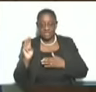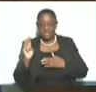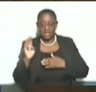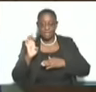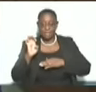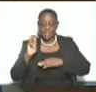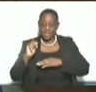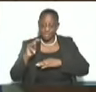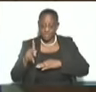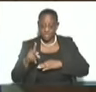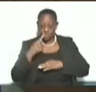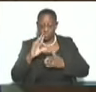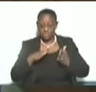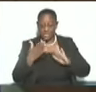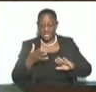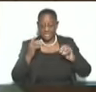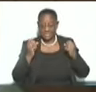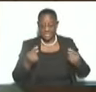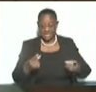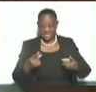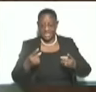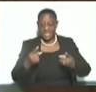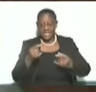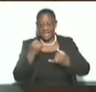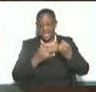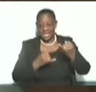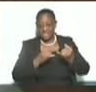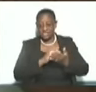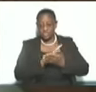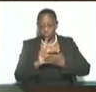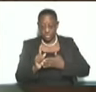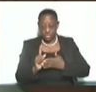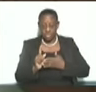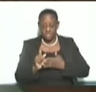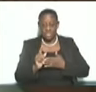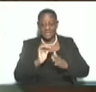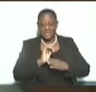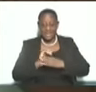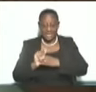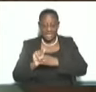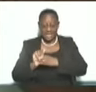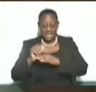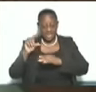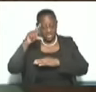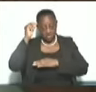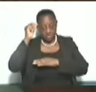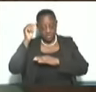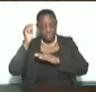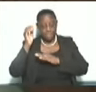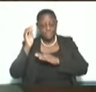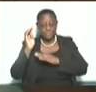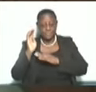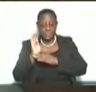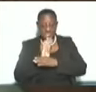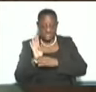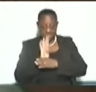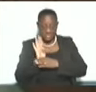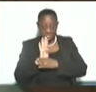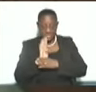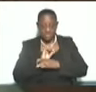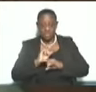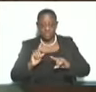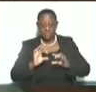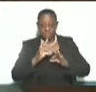The parliamentarian who died suddenly last week had been the leader of government business here in the House. He was replaced today